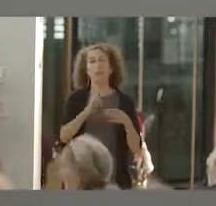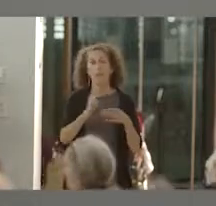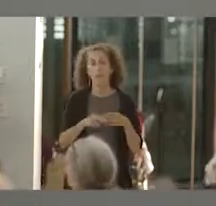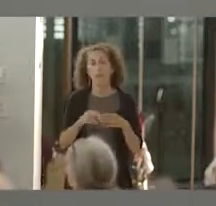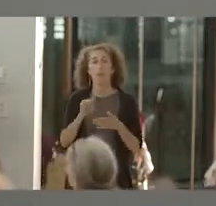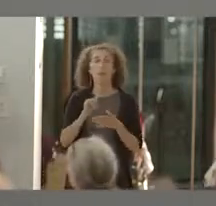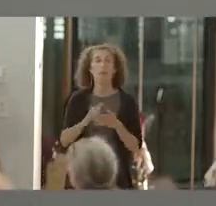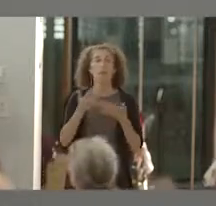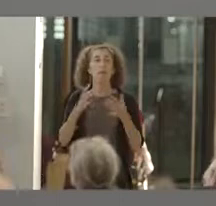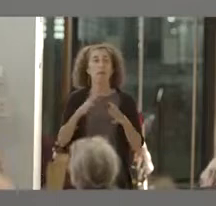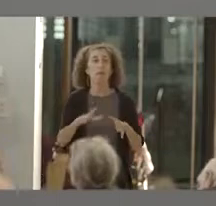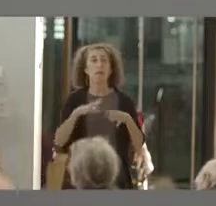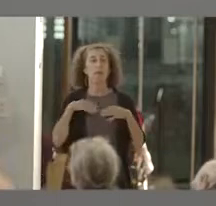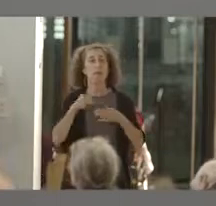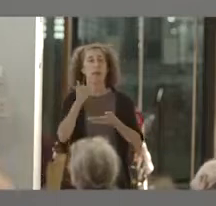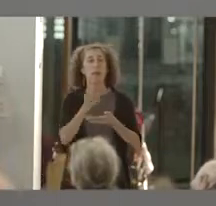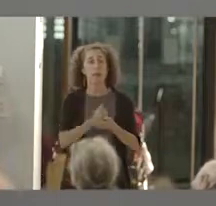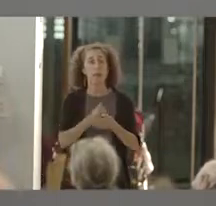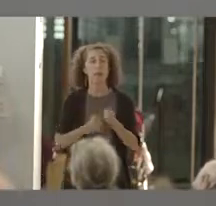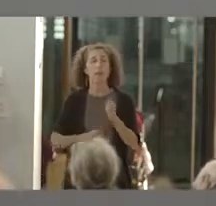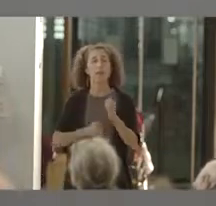as the most prudent planning